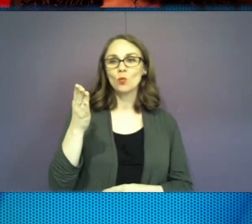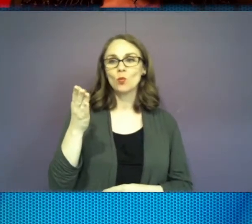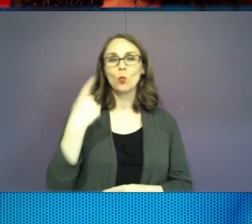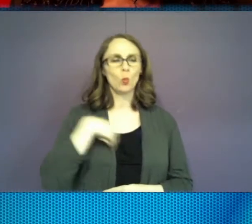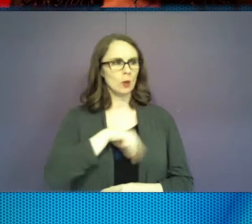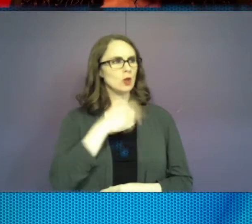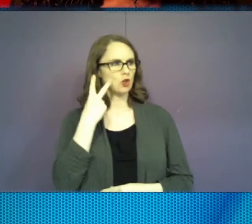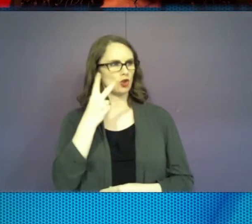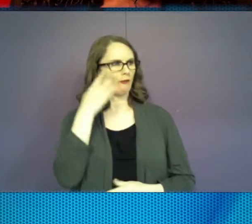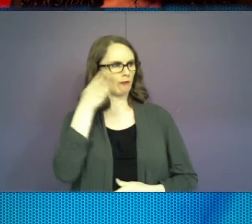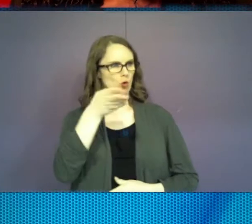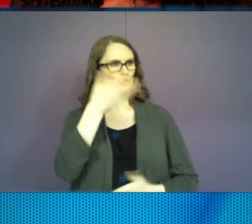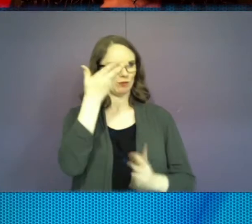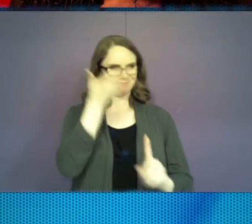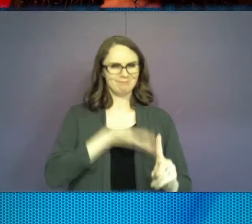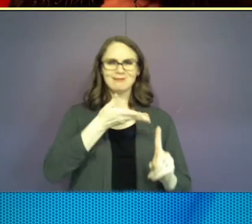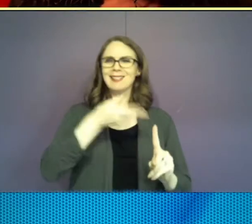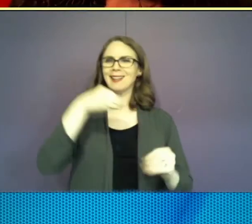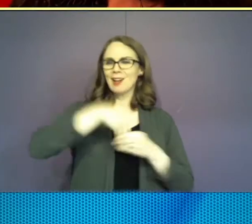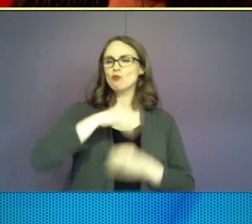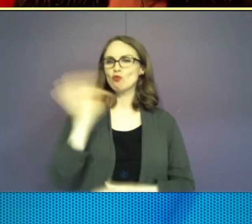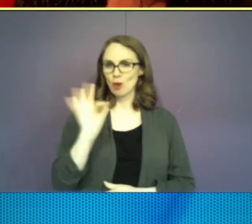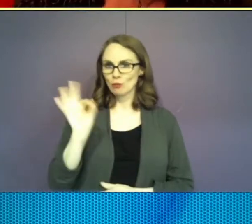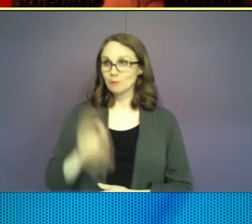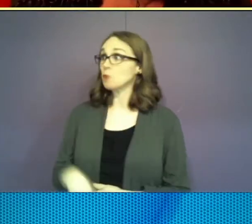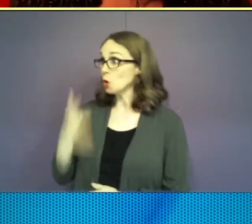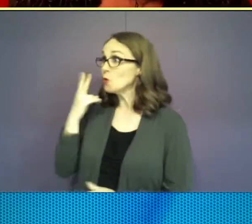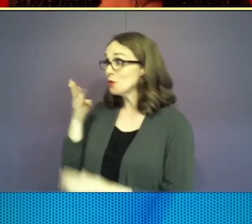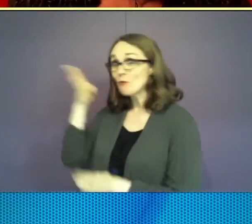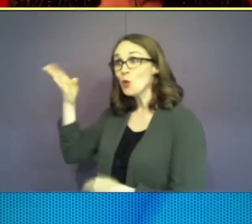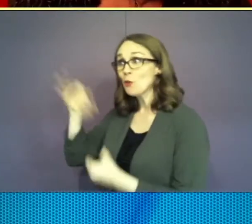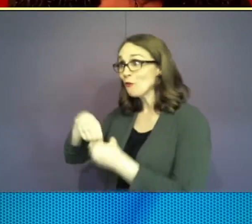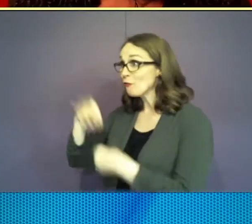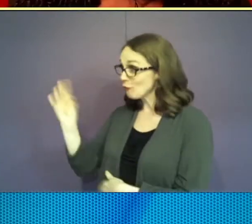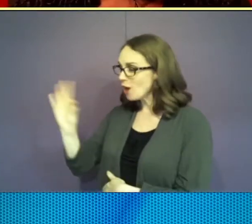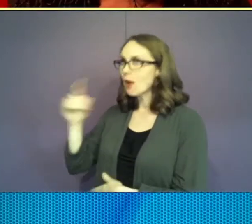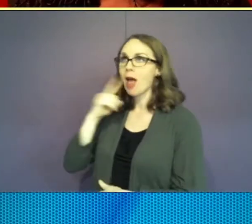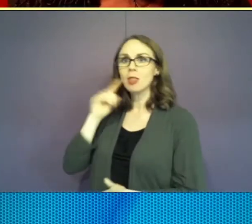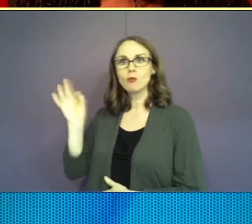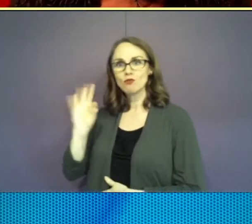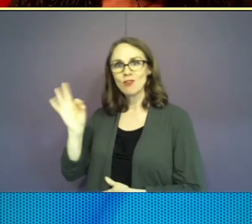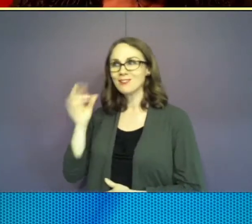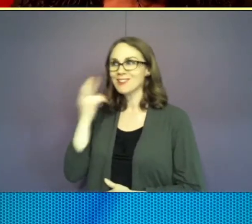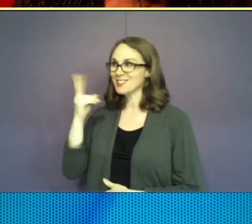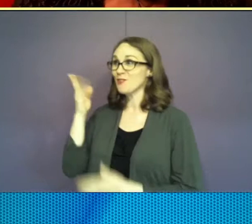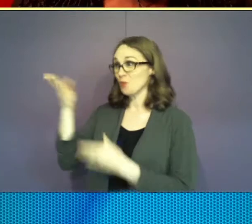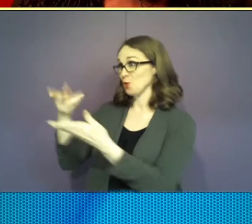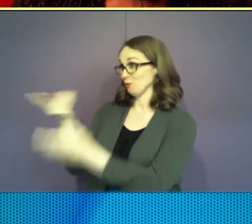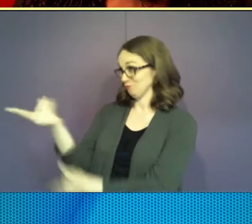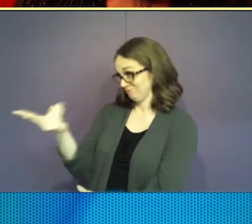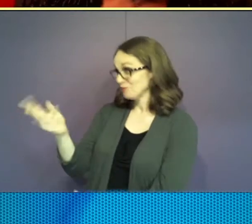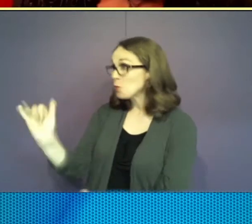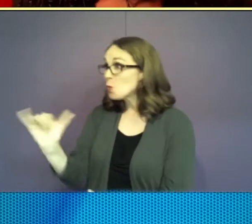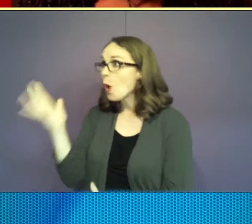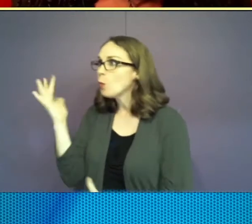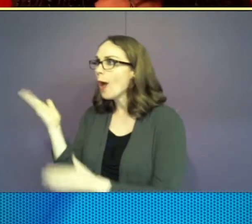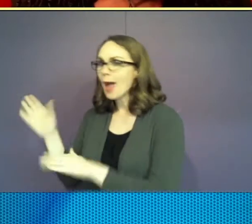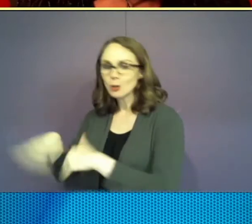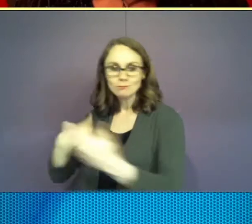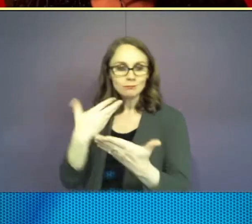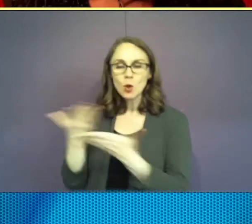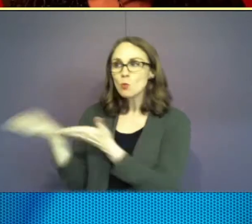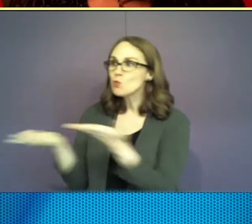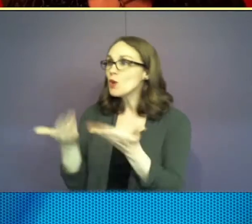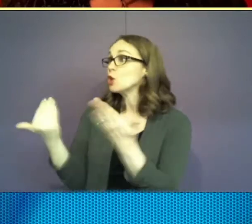future in this city. And you see a future in Frederick, and I think Frederick sees a future in you because you're bringing new skills and